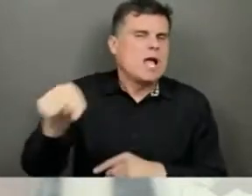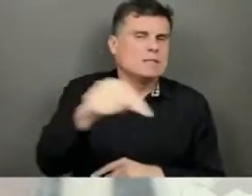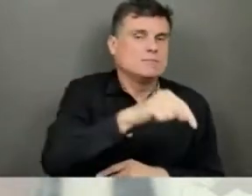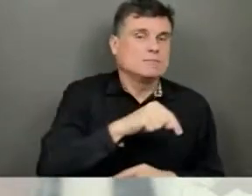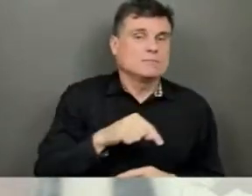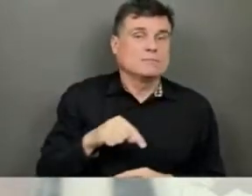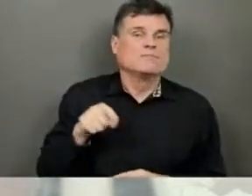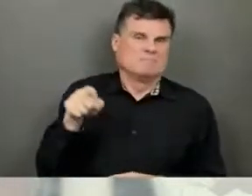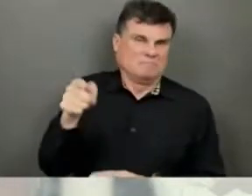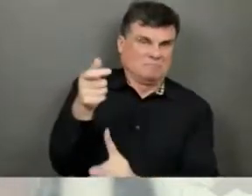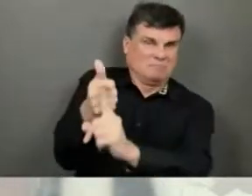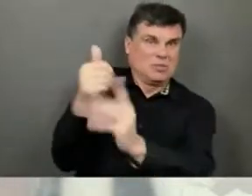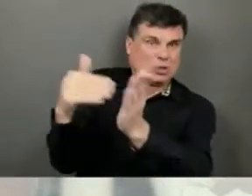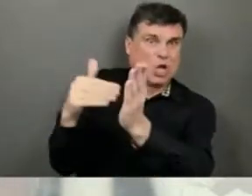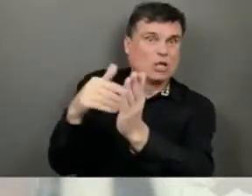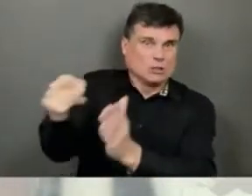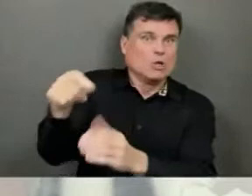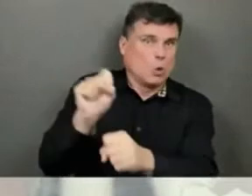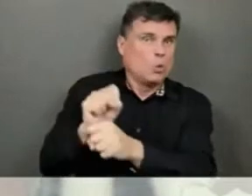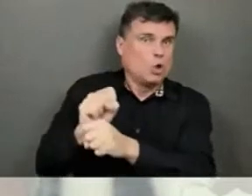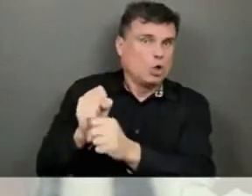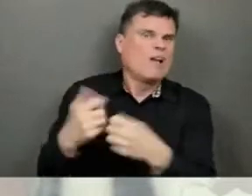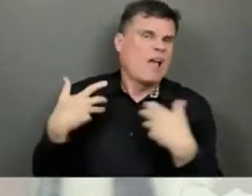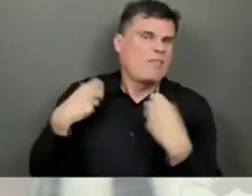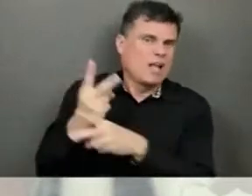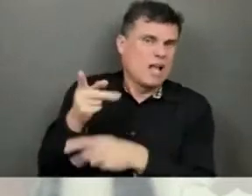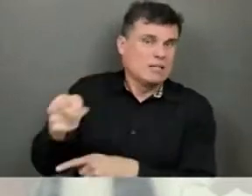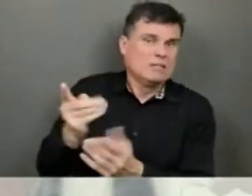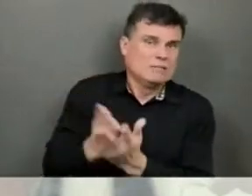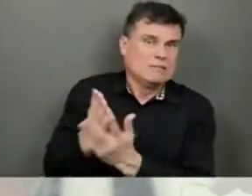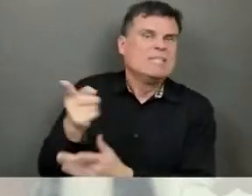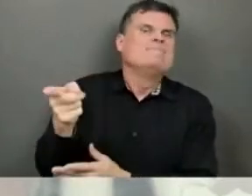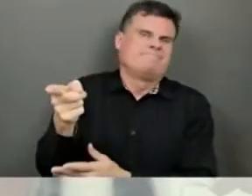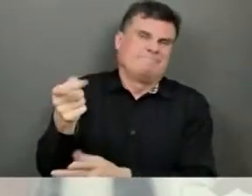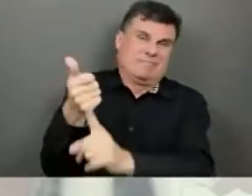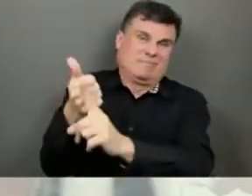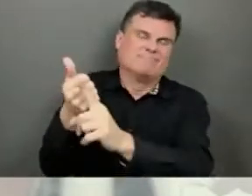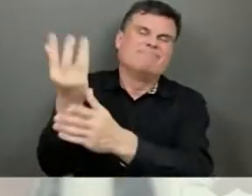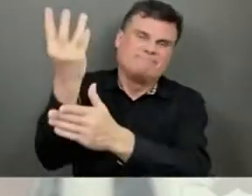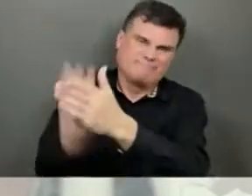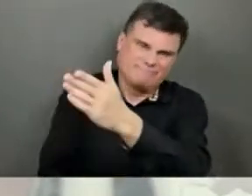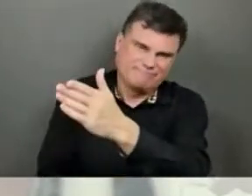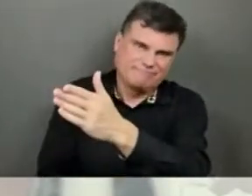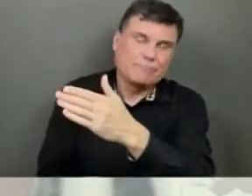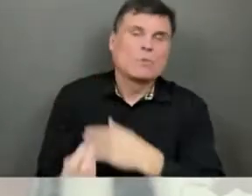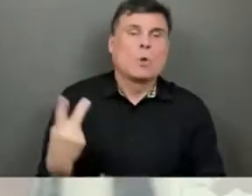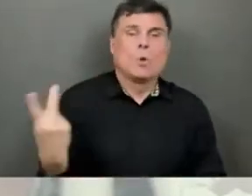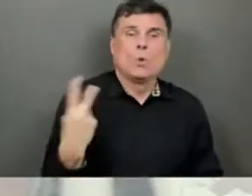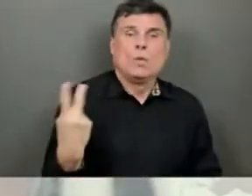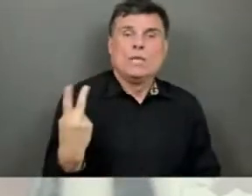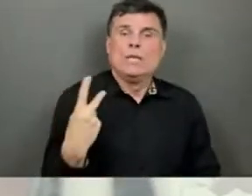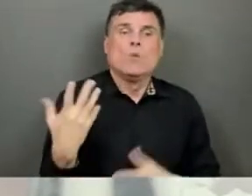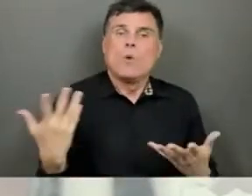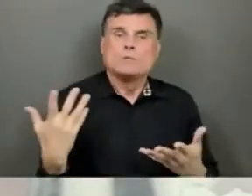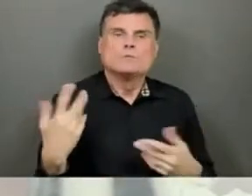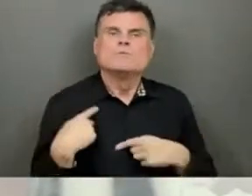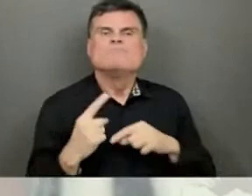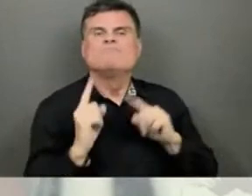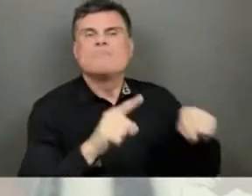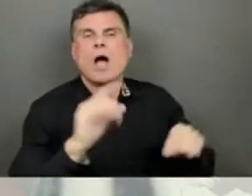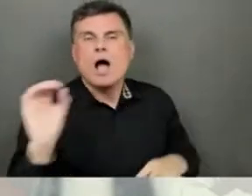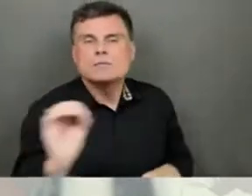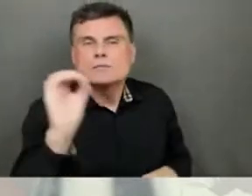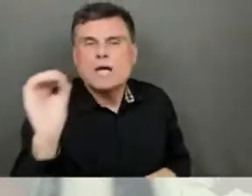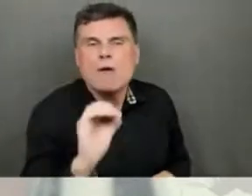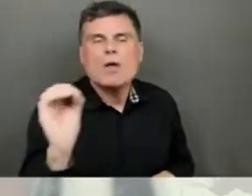workers, passed away, and we attended virtually a memorial service. He's gone back to Ontario and passed